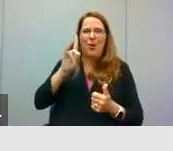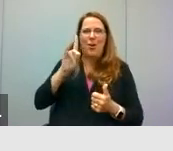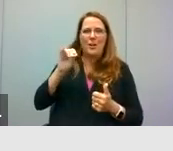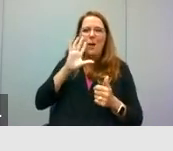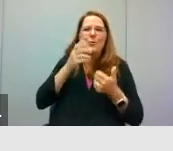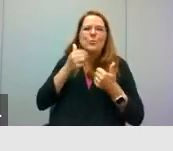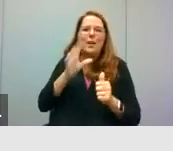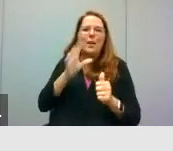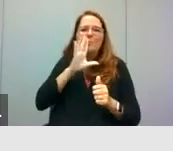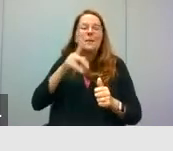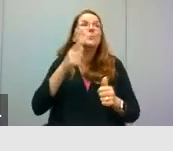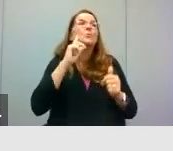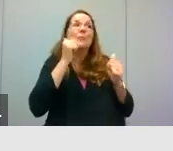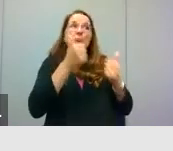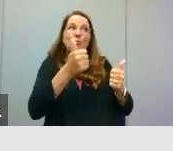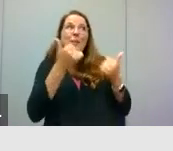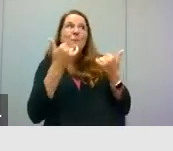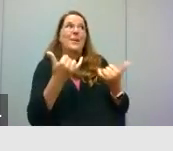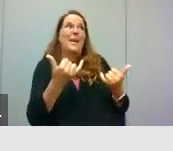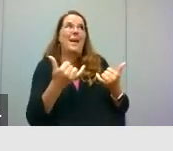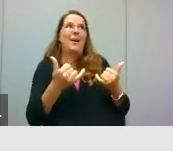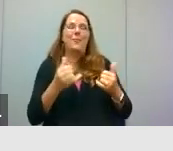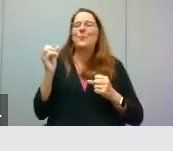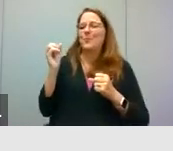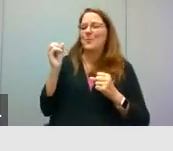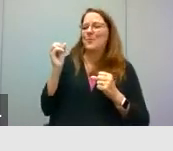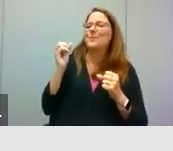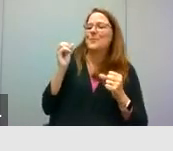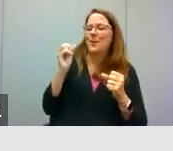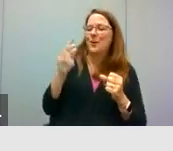You sound great right now. as loud as great.